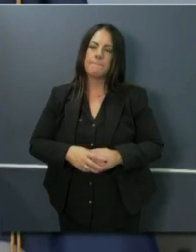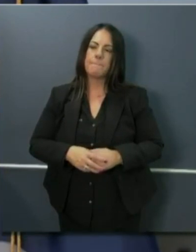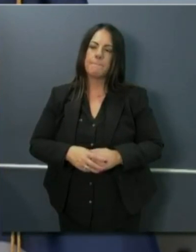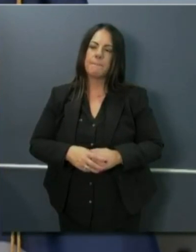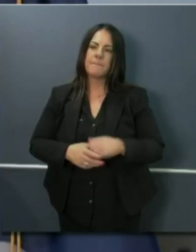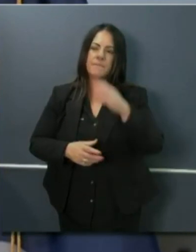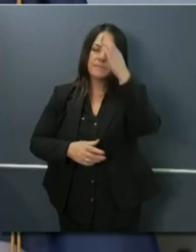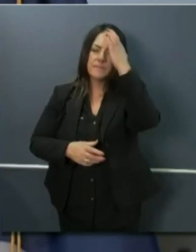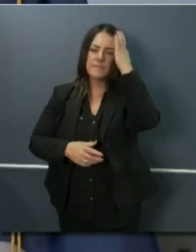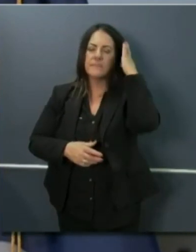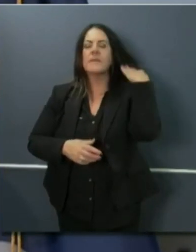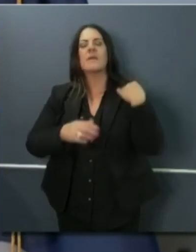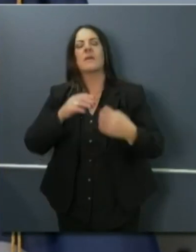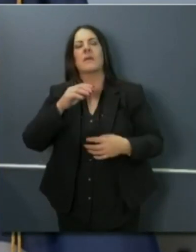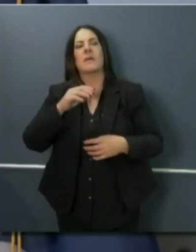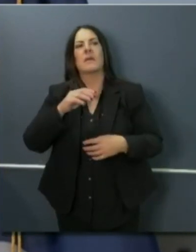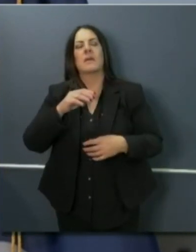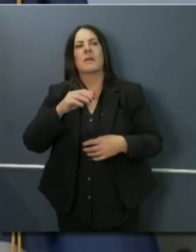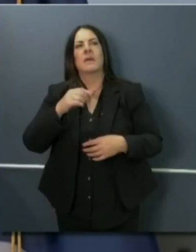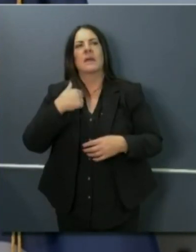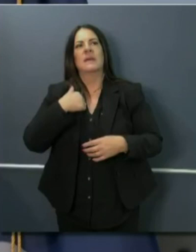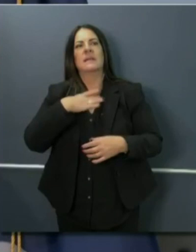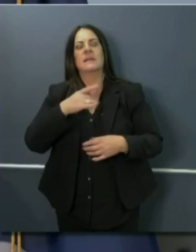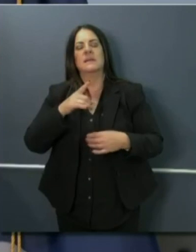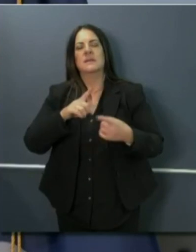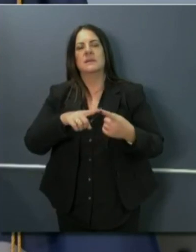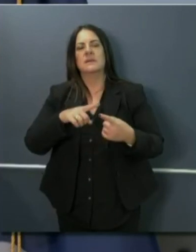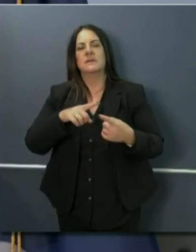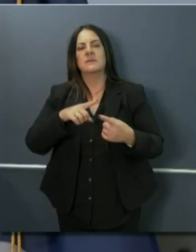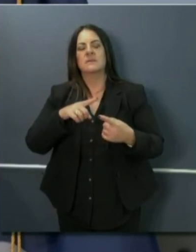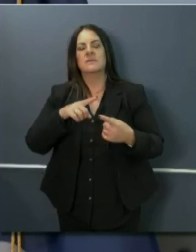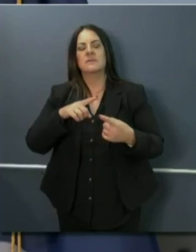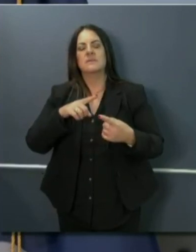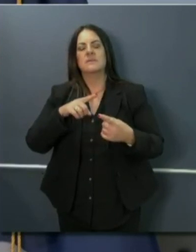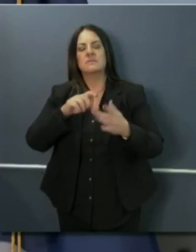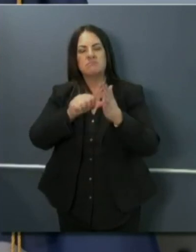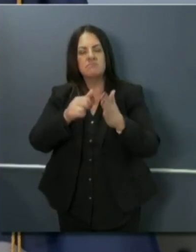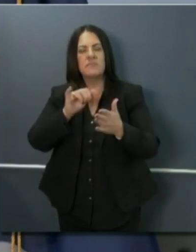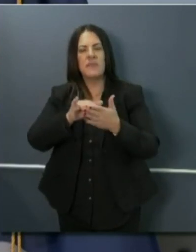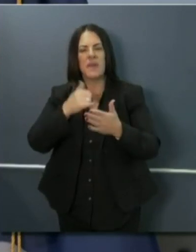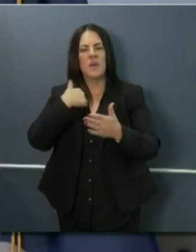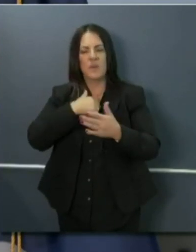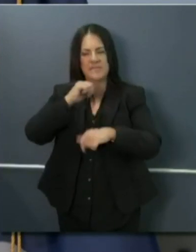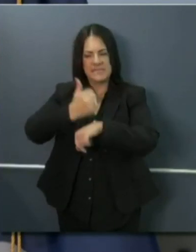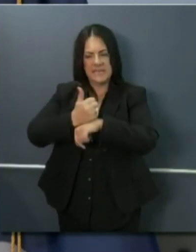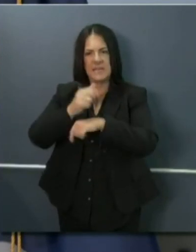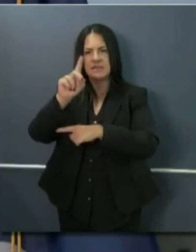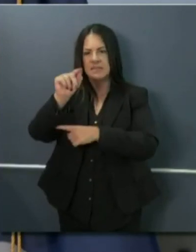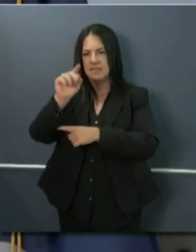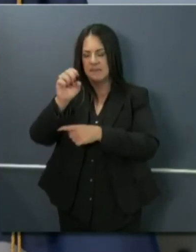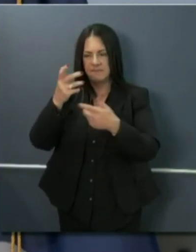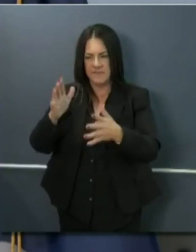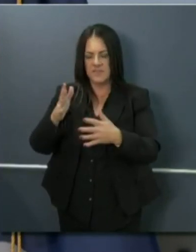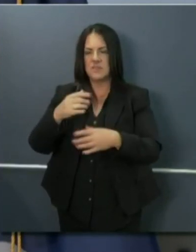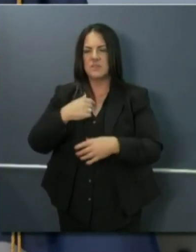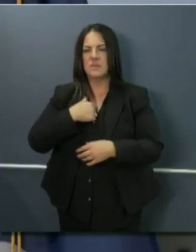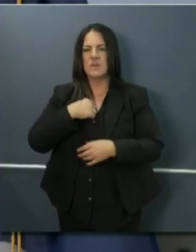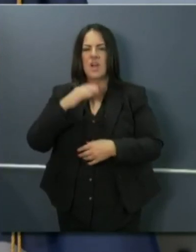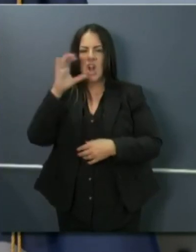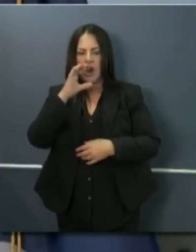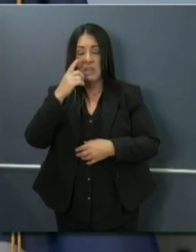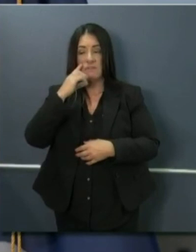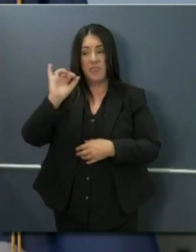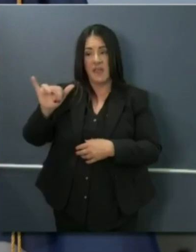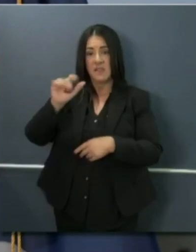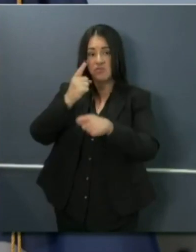Yeah, the only thing I would amplify is that we set dates around this, and we are always looking at whether those are the right